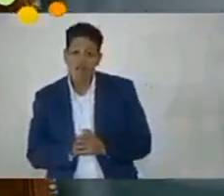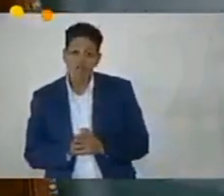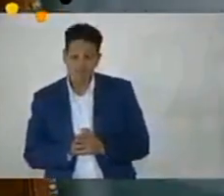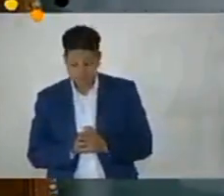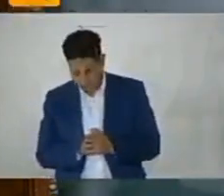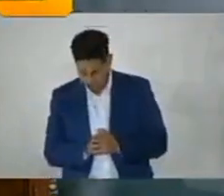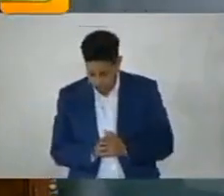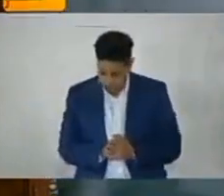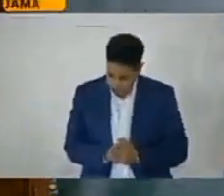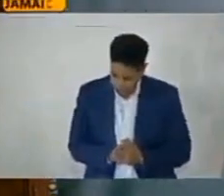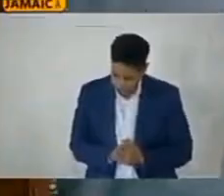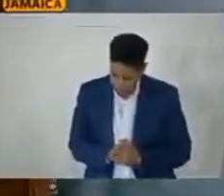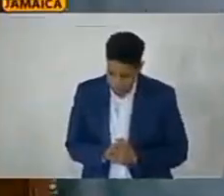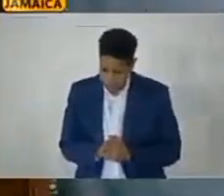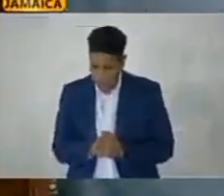Yes.